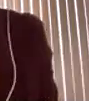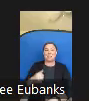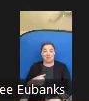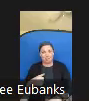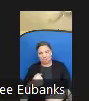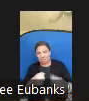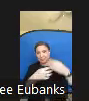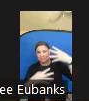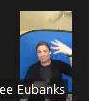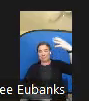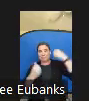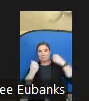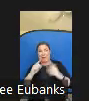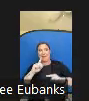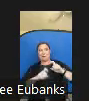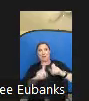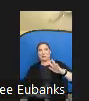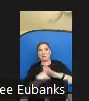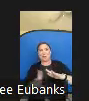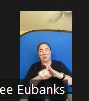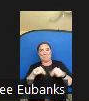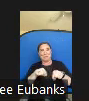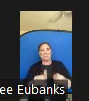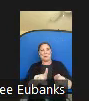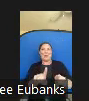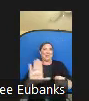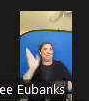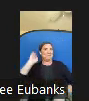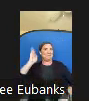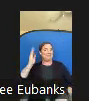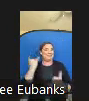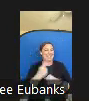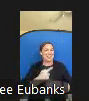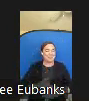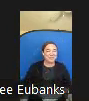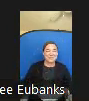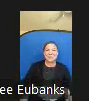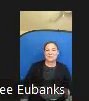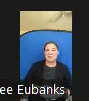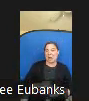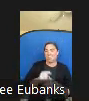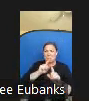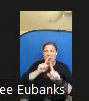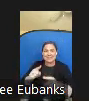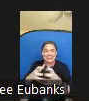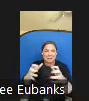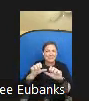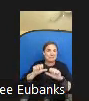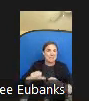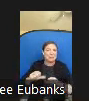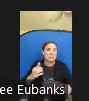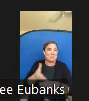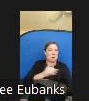been pouring in over the length of your talk here. So I do want to get to as many of these as we can before we have to wrap